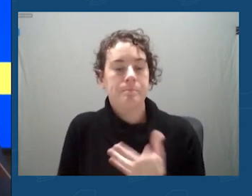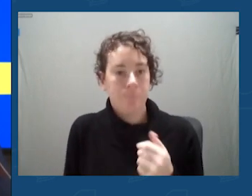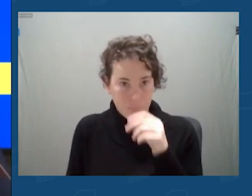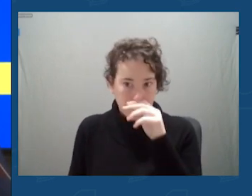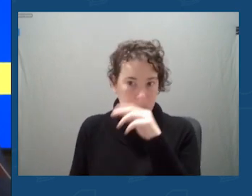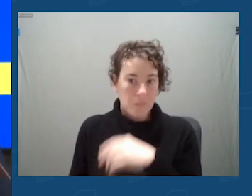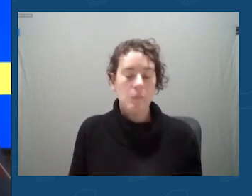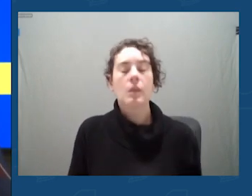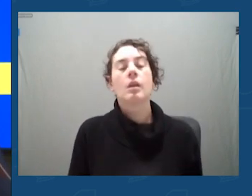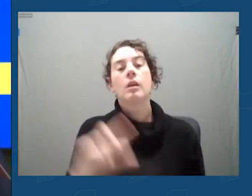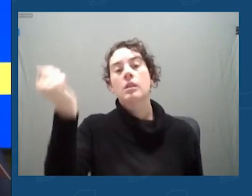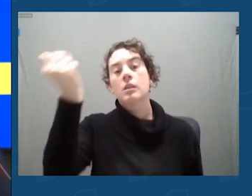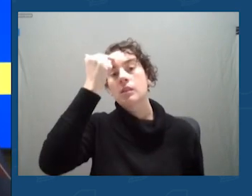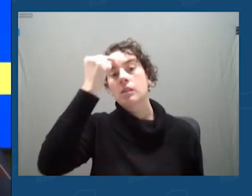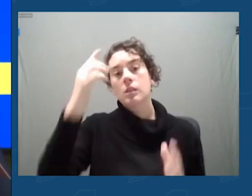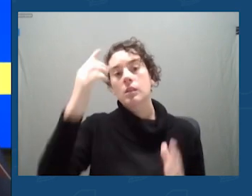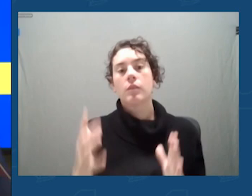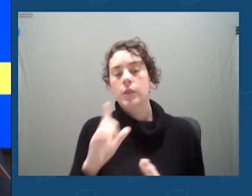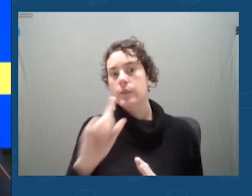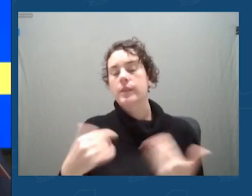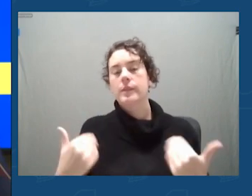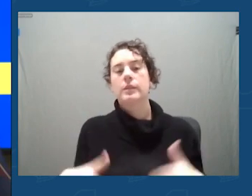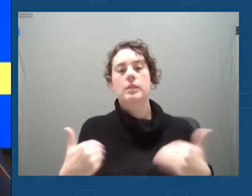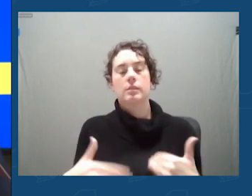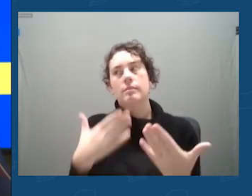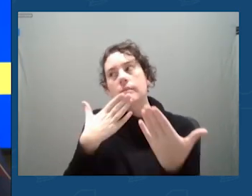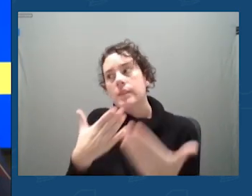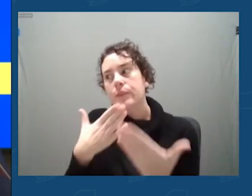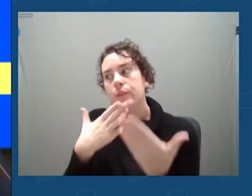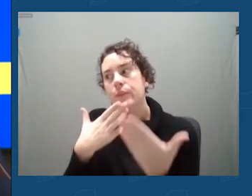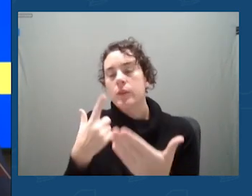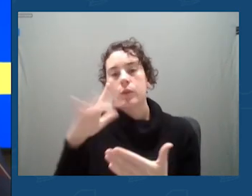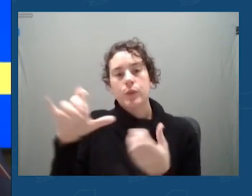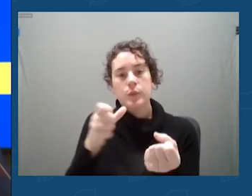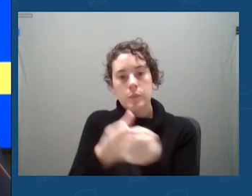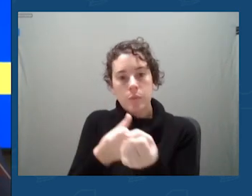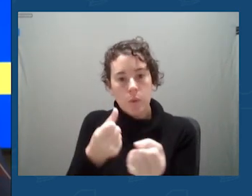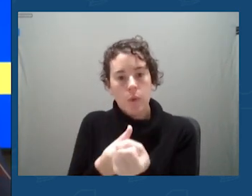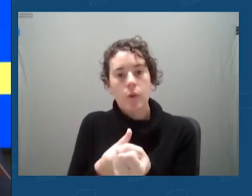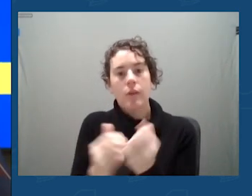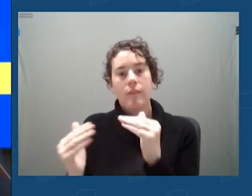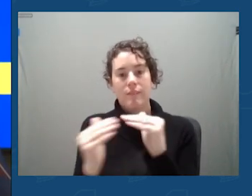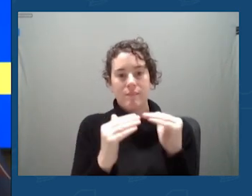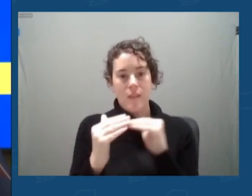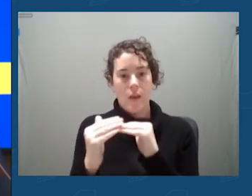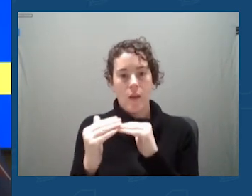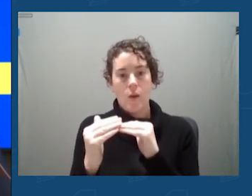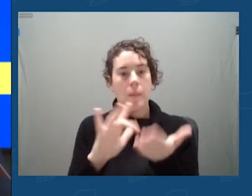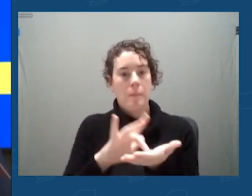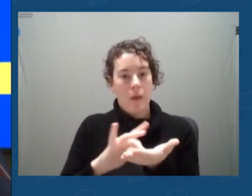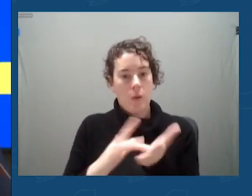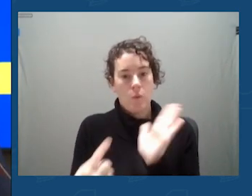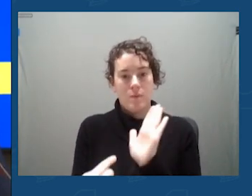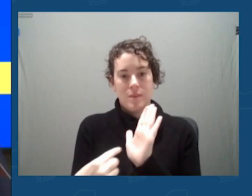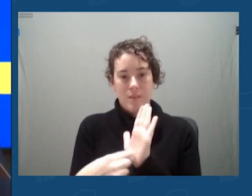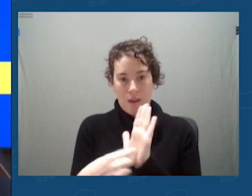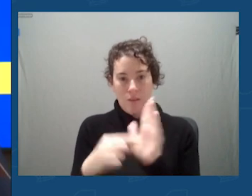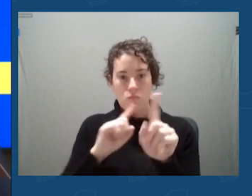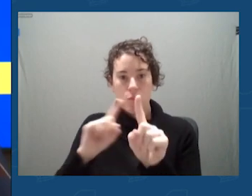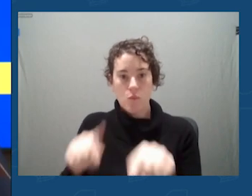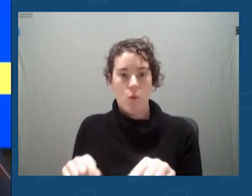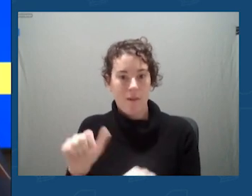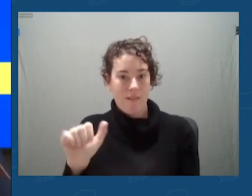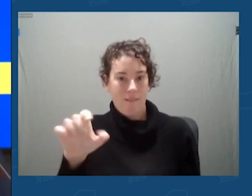Governor, we're truly grateful for your support of the Fair Medical Debt Reporting Act. It's